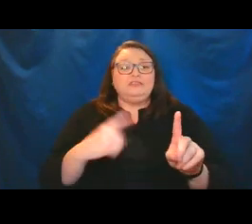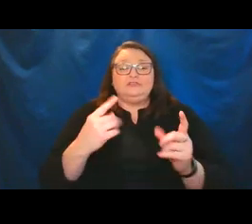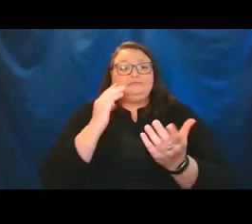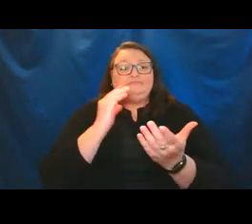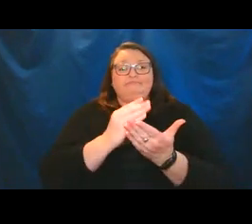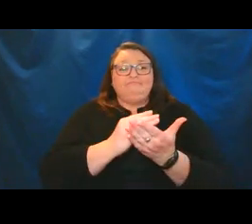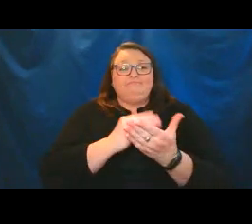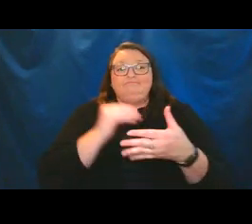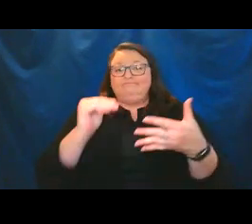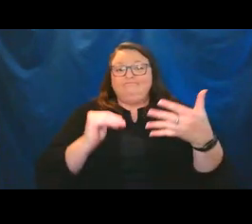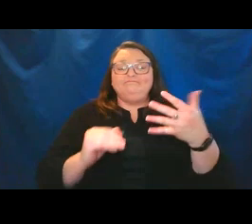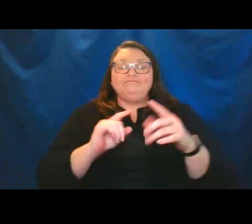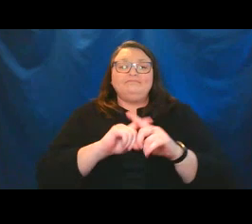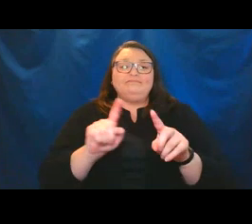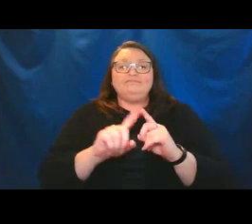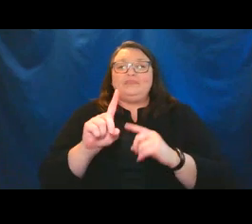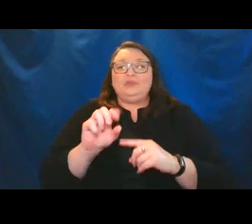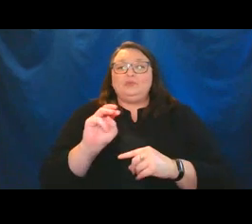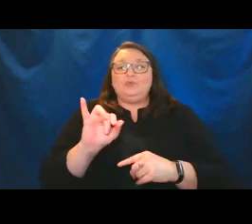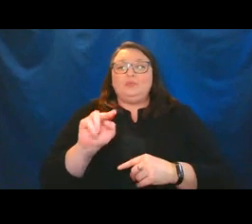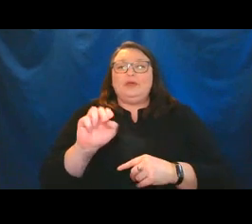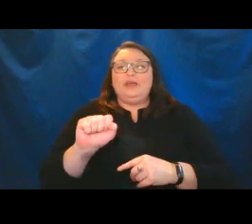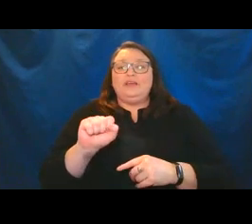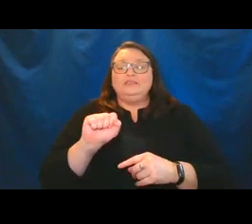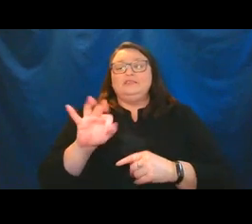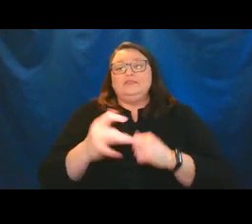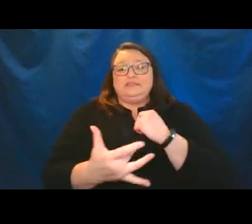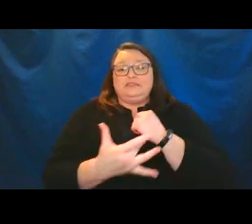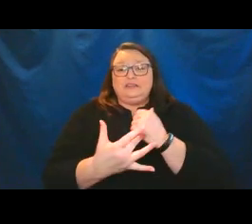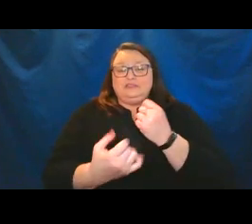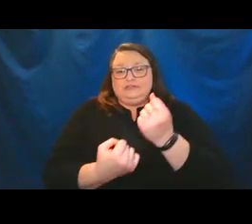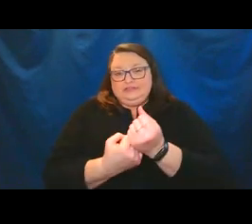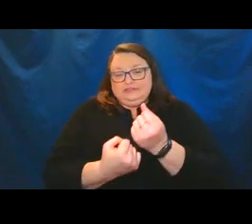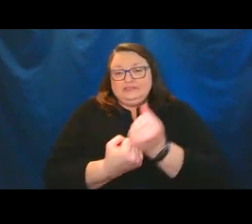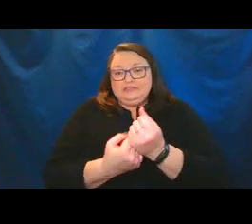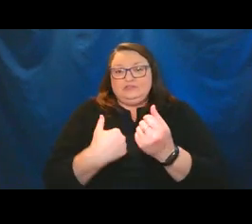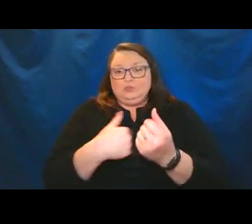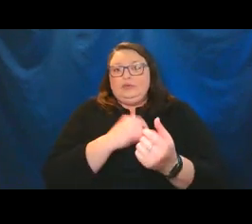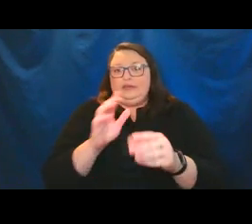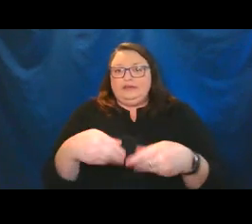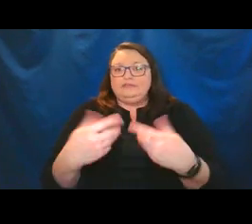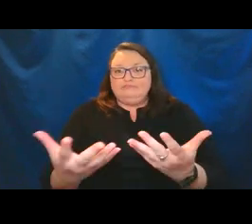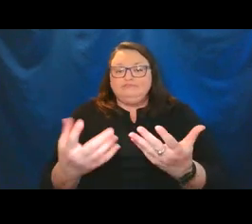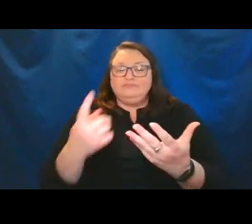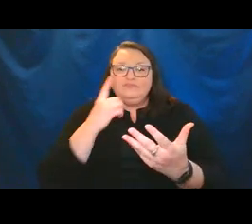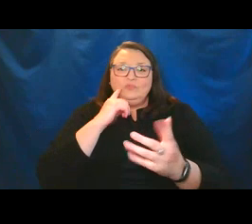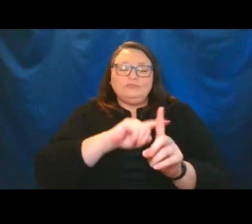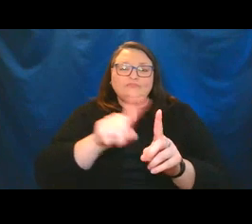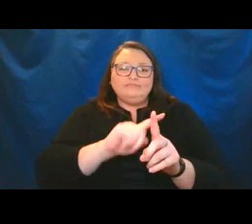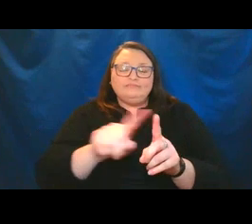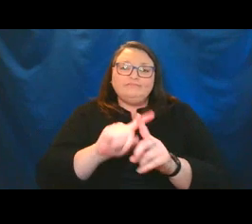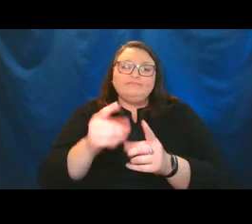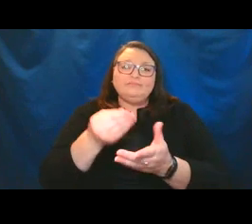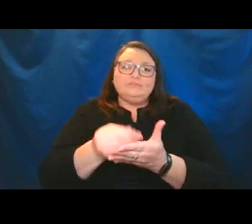different domains of technical assistance that we can potentially lend to the different